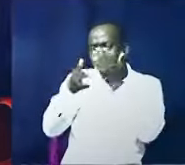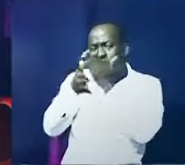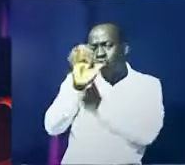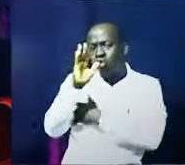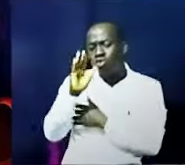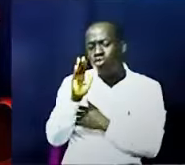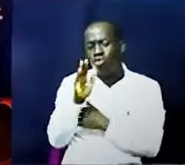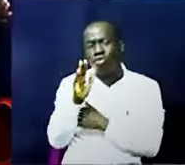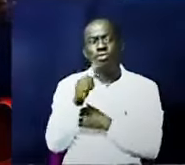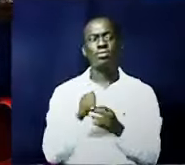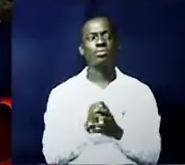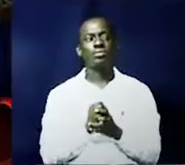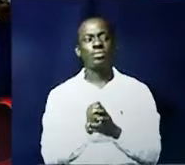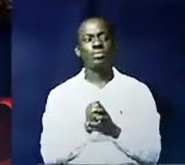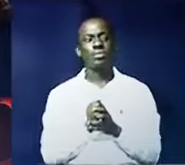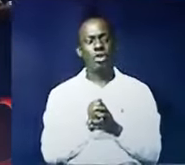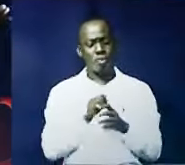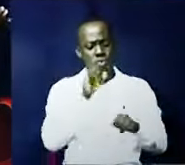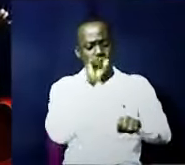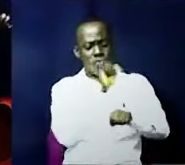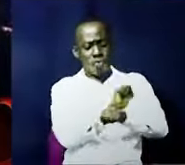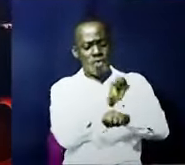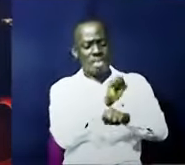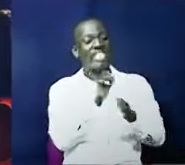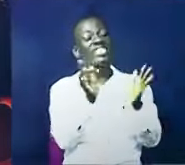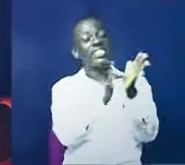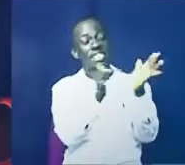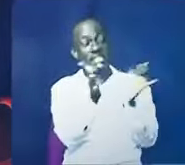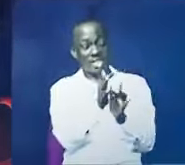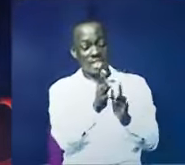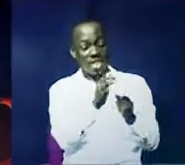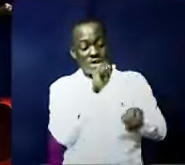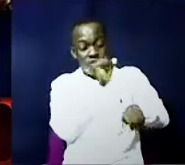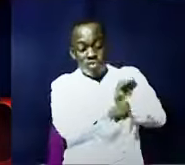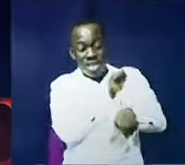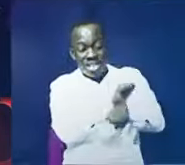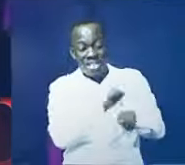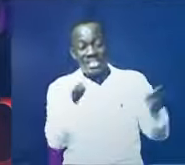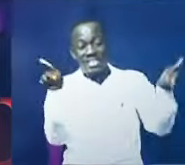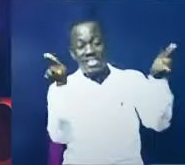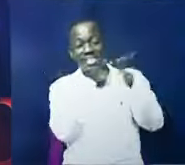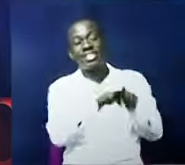with which he worked as the Son of God.